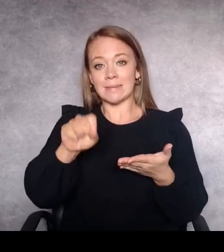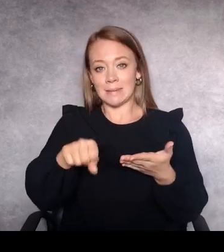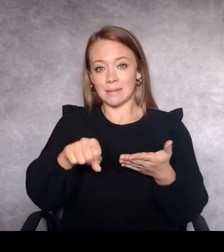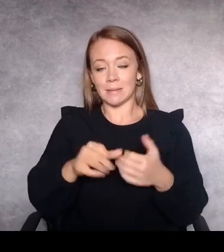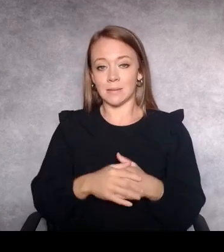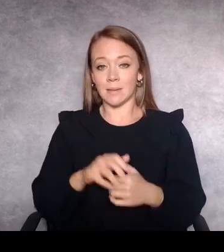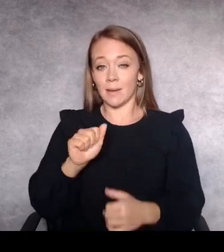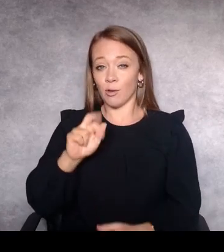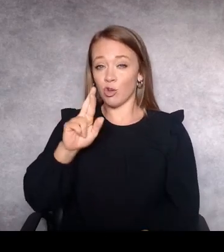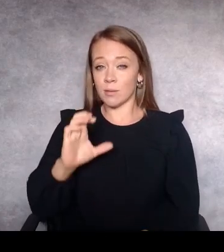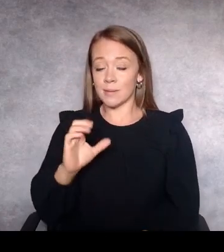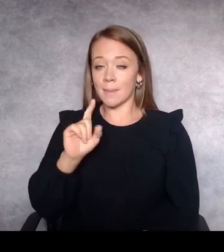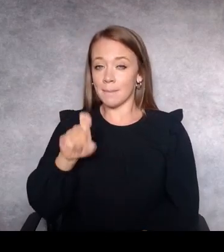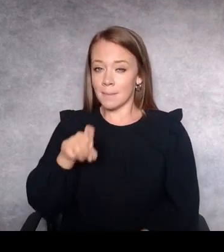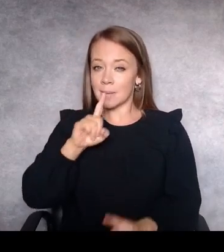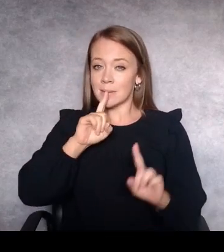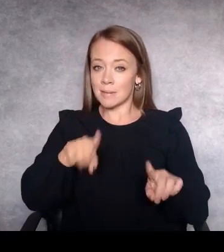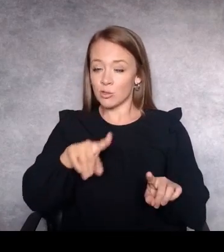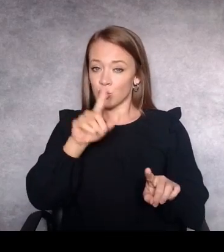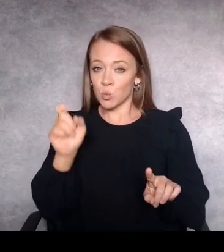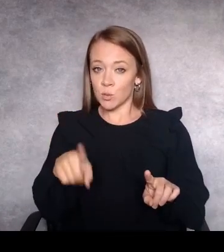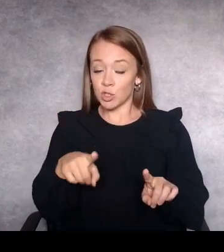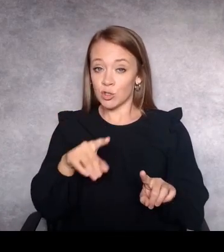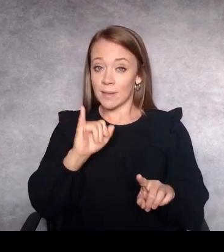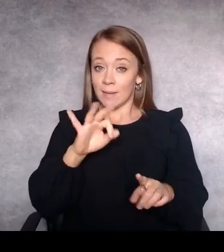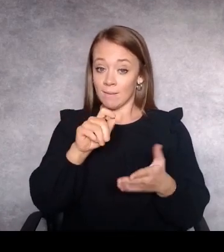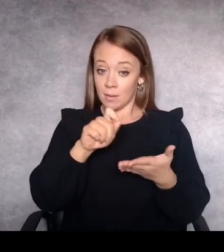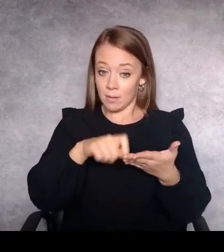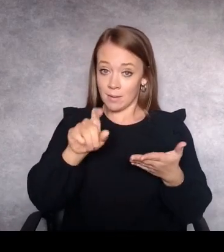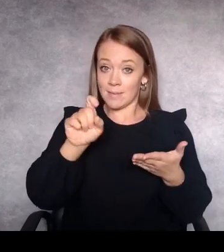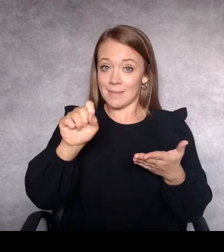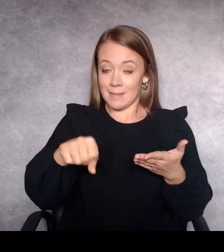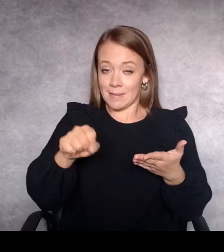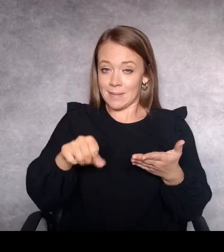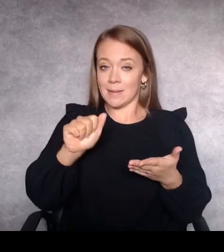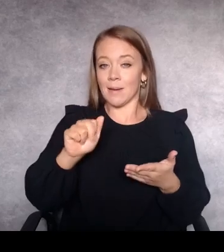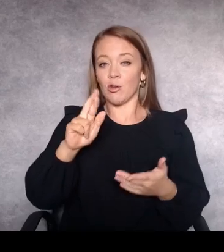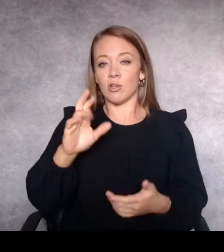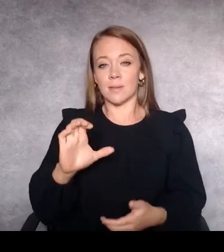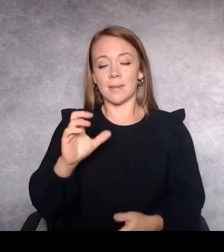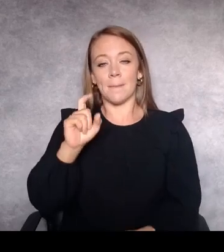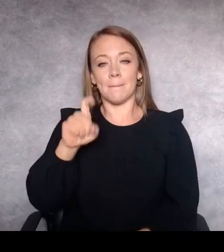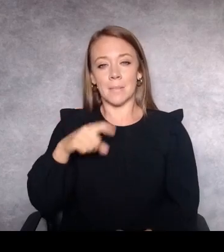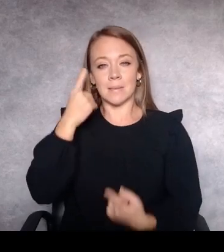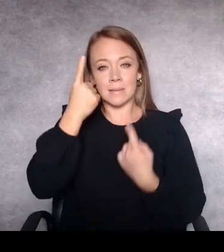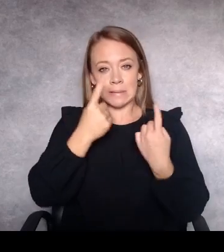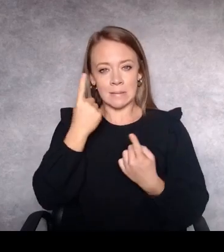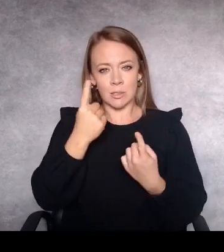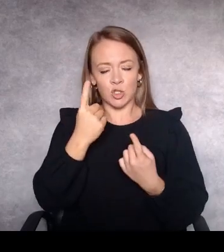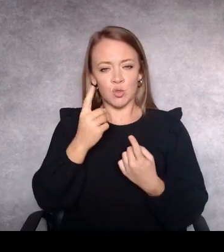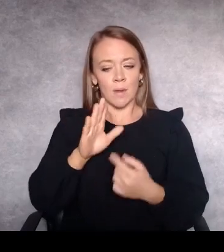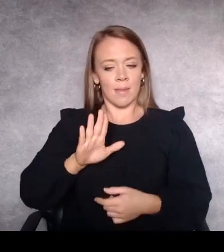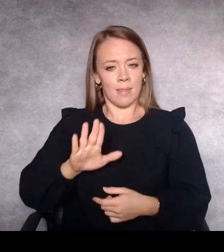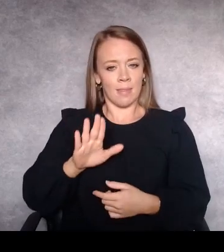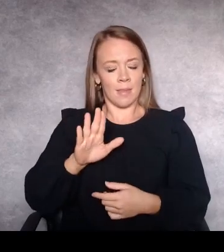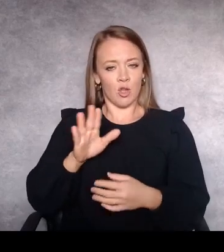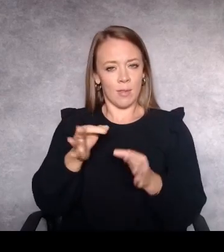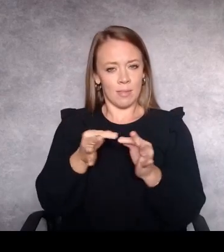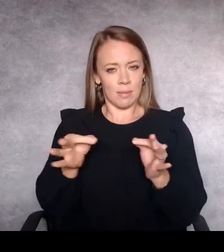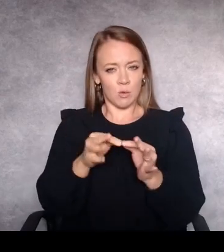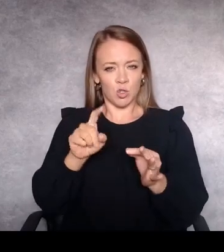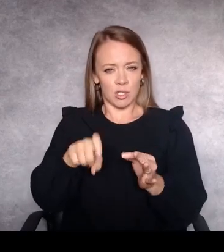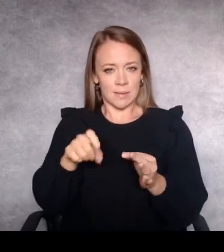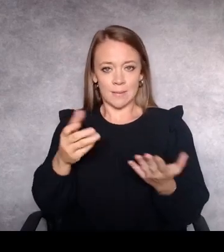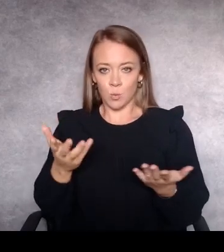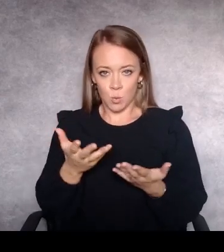ARC must answer the question, and if yes, the ARC must consider what are the language and